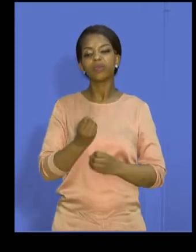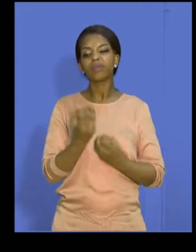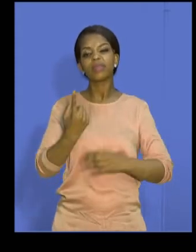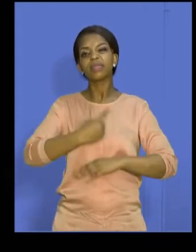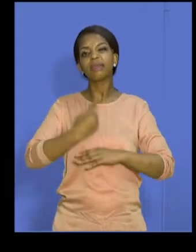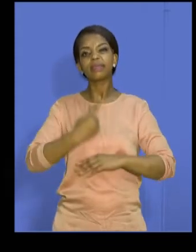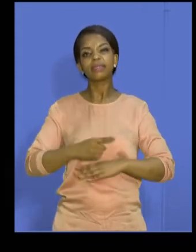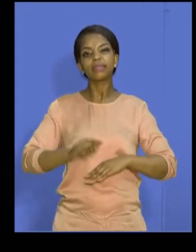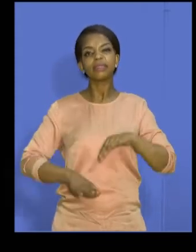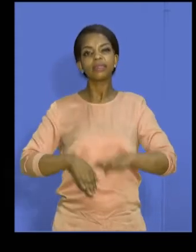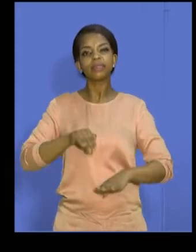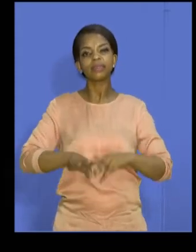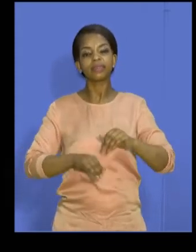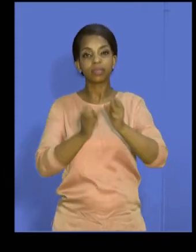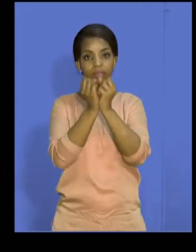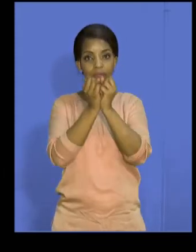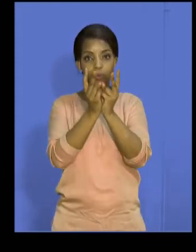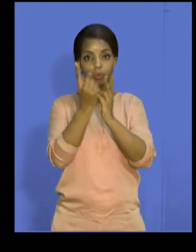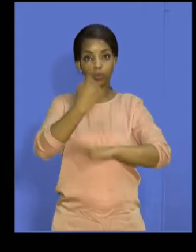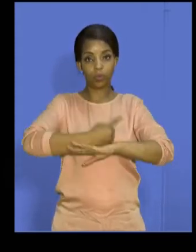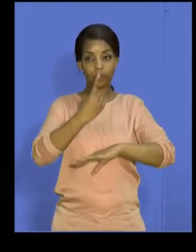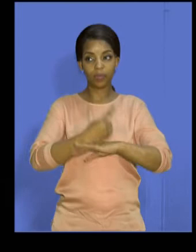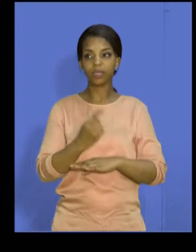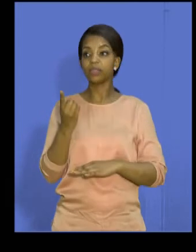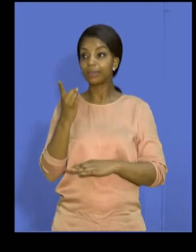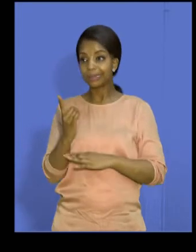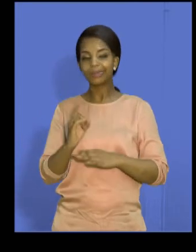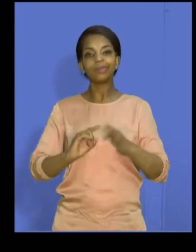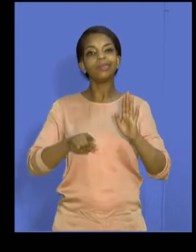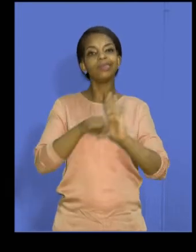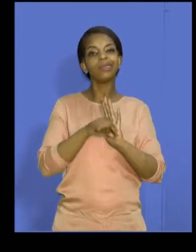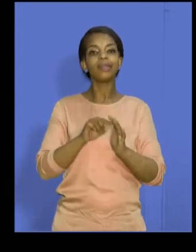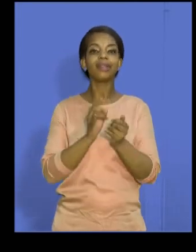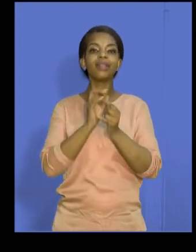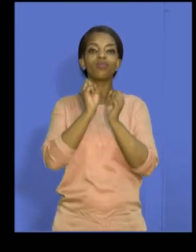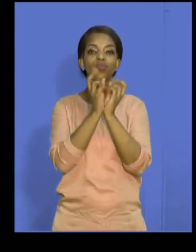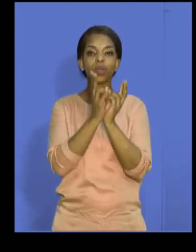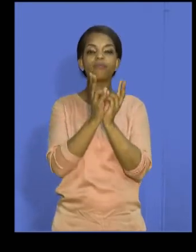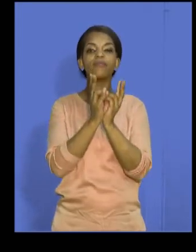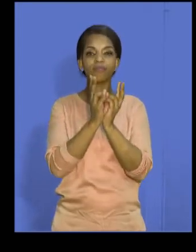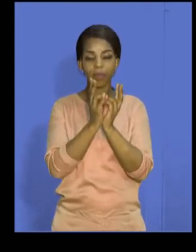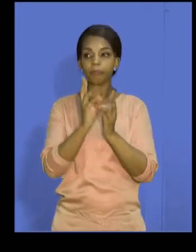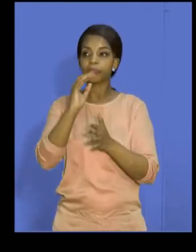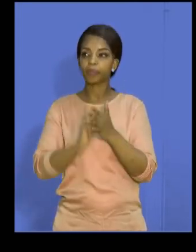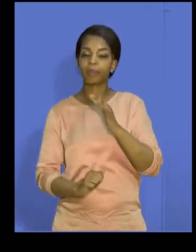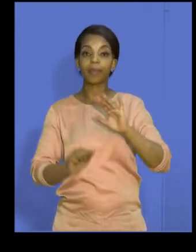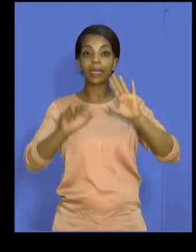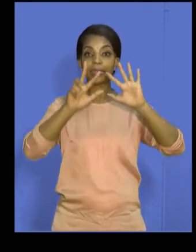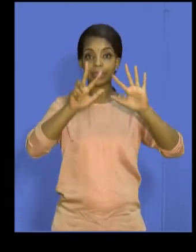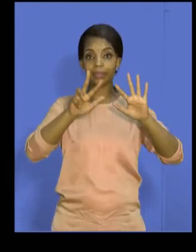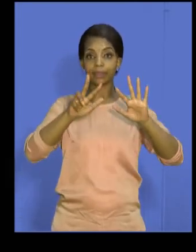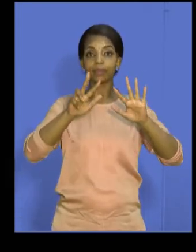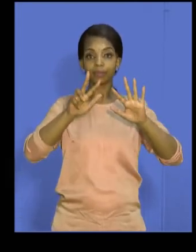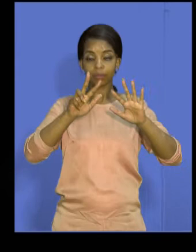they walked 5,000 steps on day 8, which means that's 8, and therefore this will be equals to, if